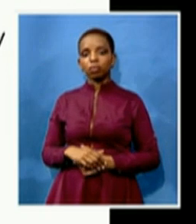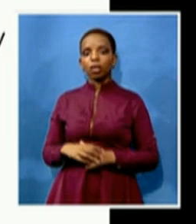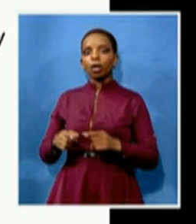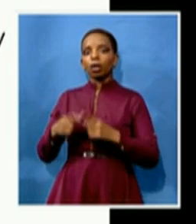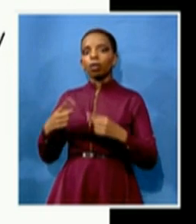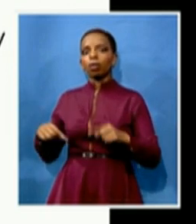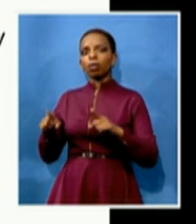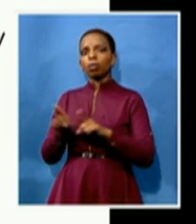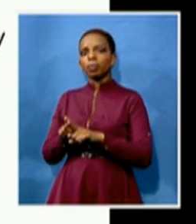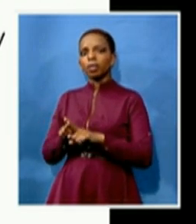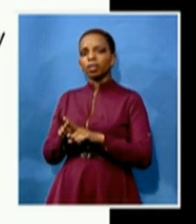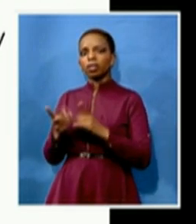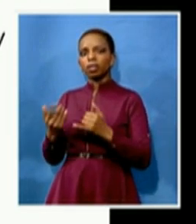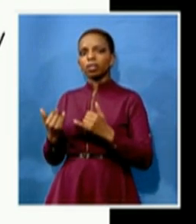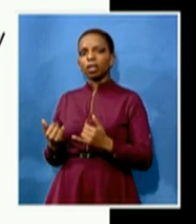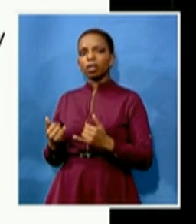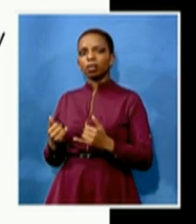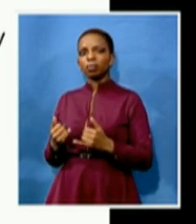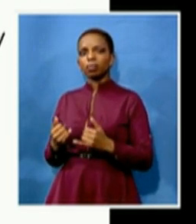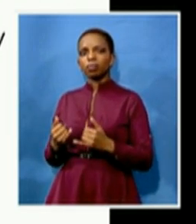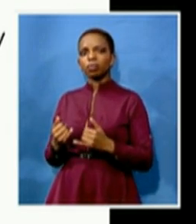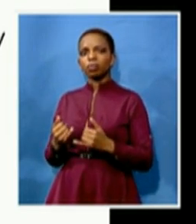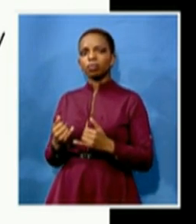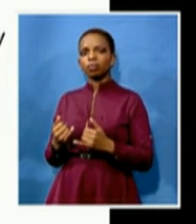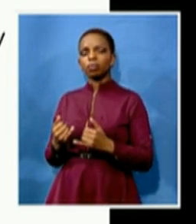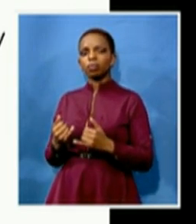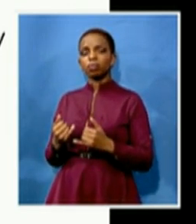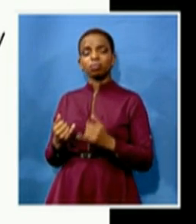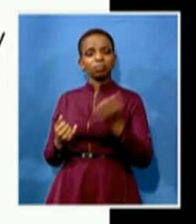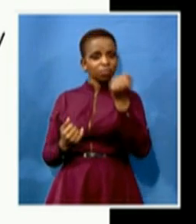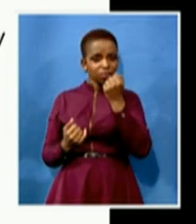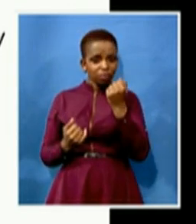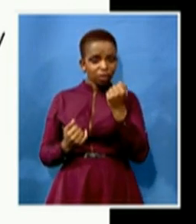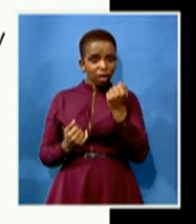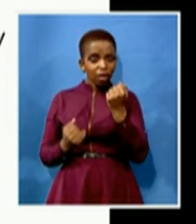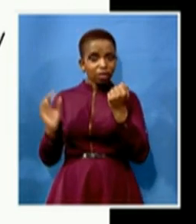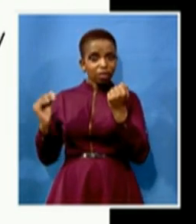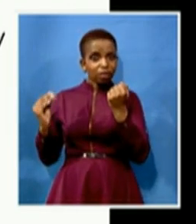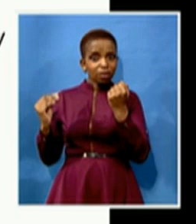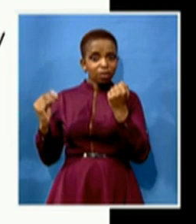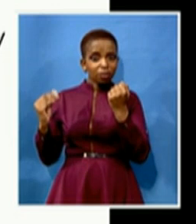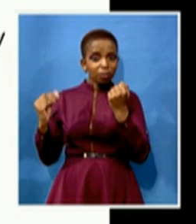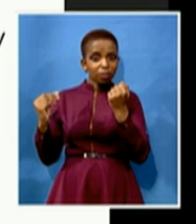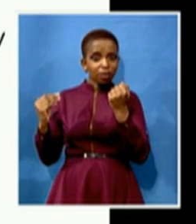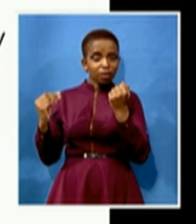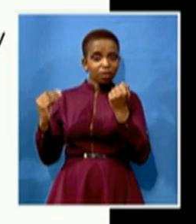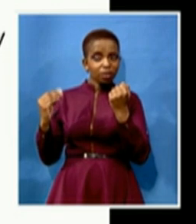Sorry, there's someone. Thank you very much. Sierra, can you please mute your phone?